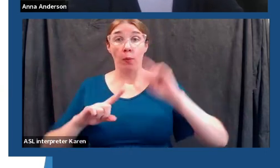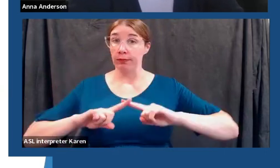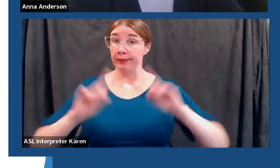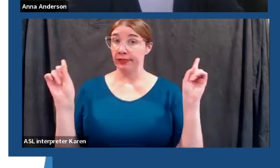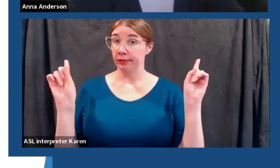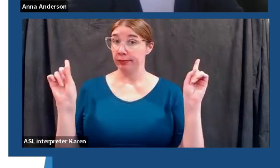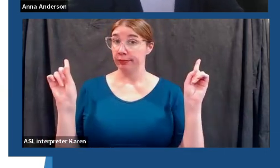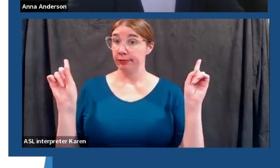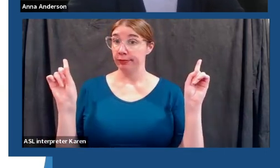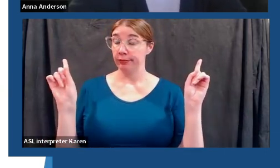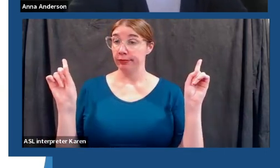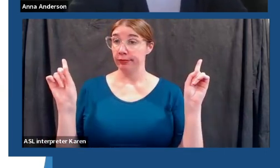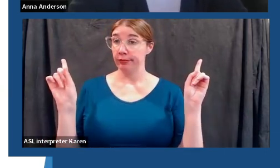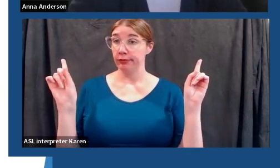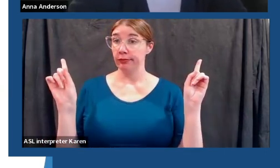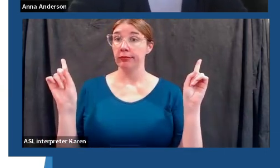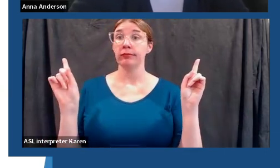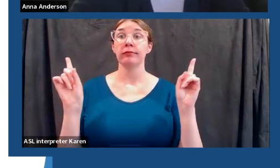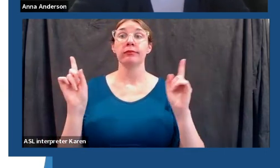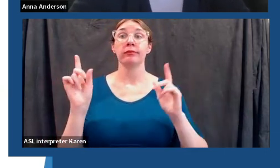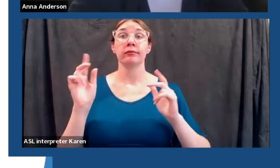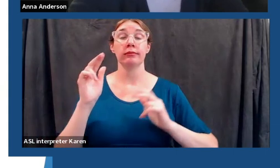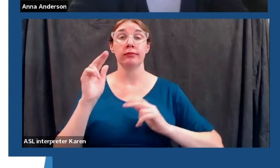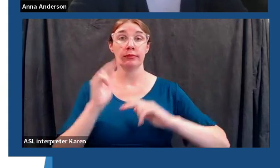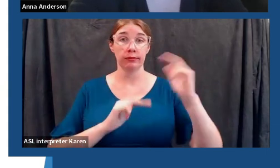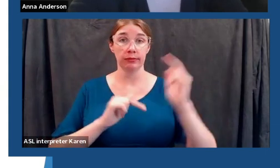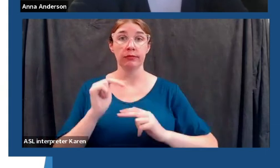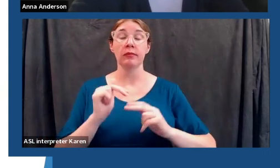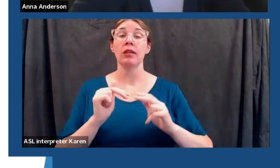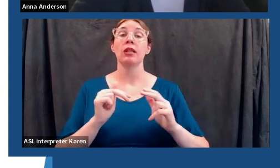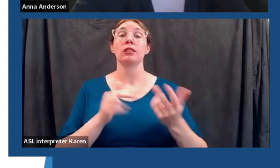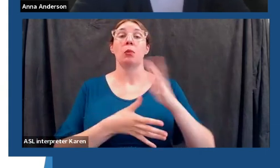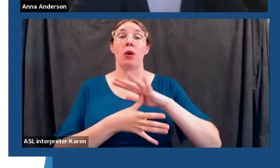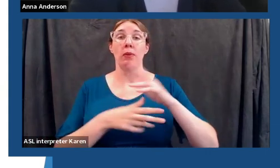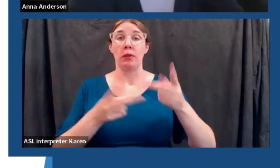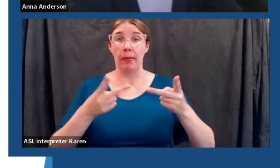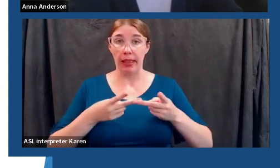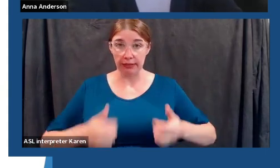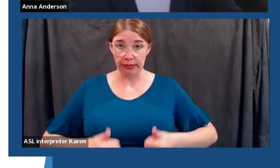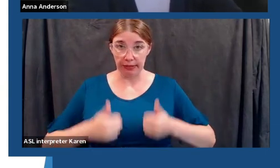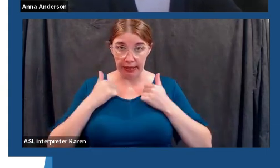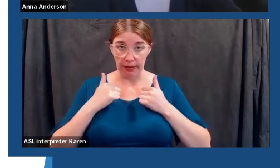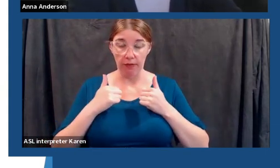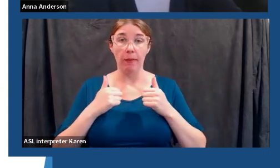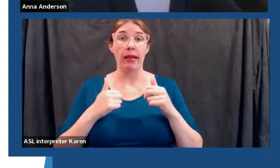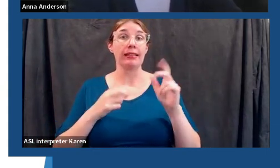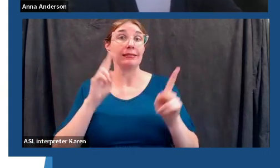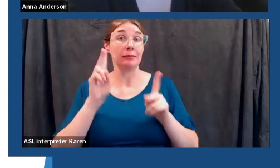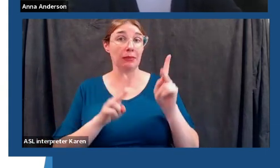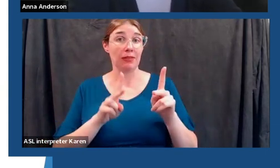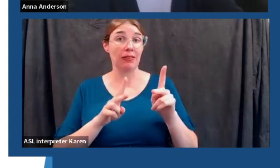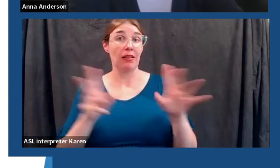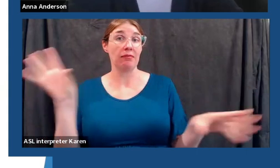So a facility occupied as a primary place of living by 10 or more unrelated individuals.